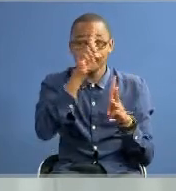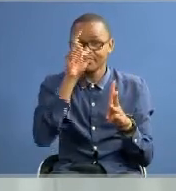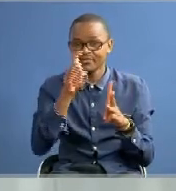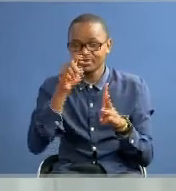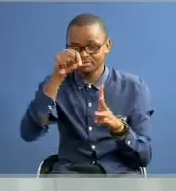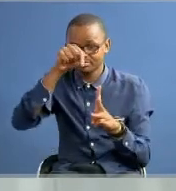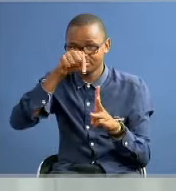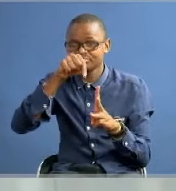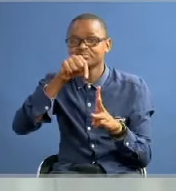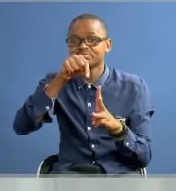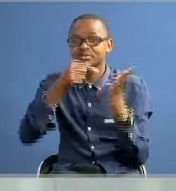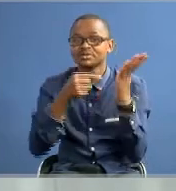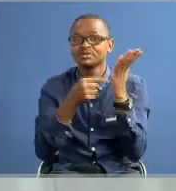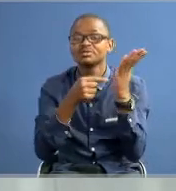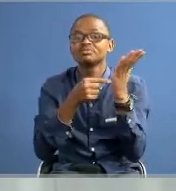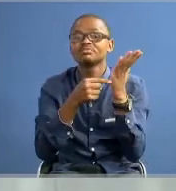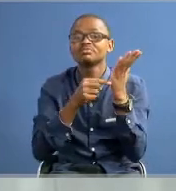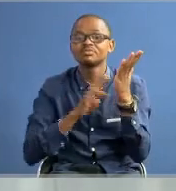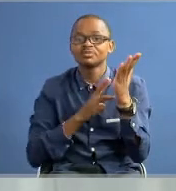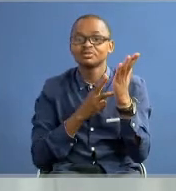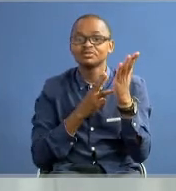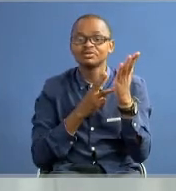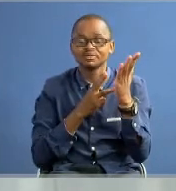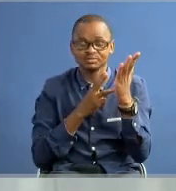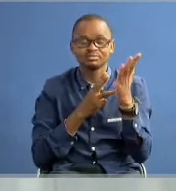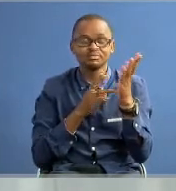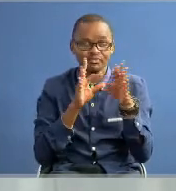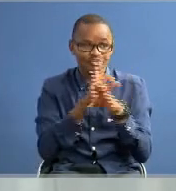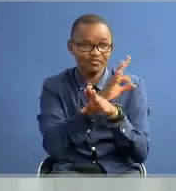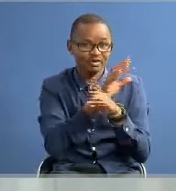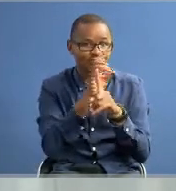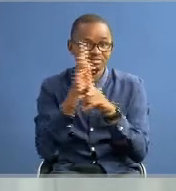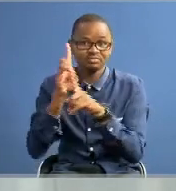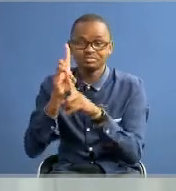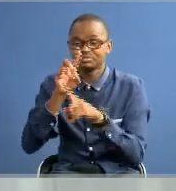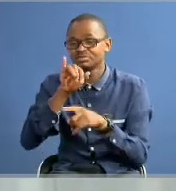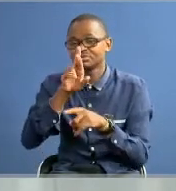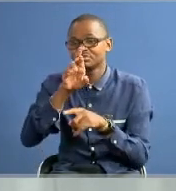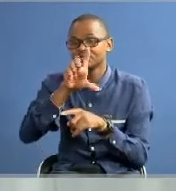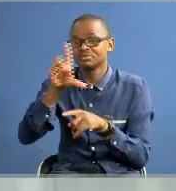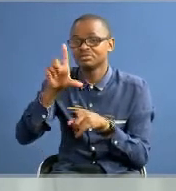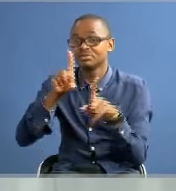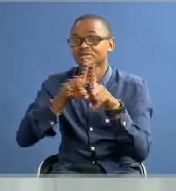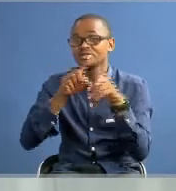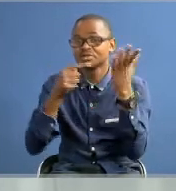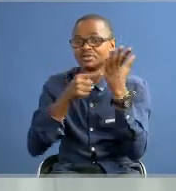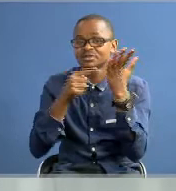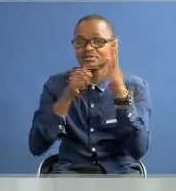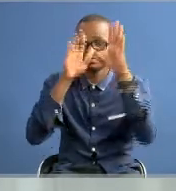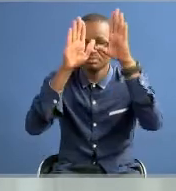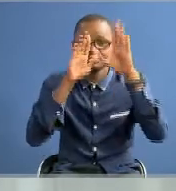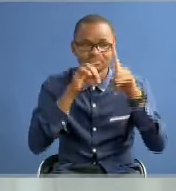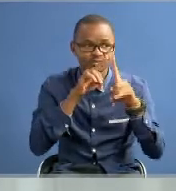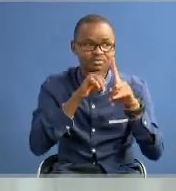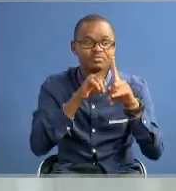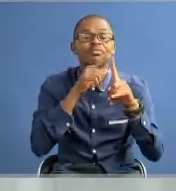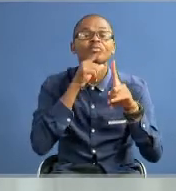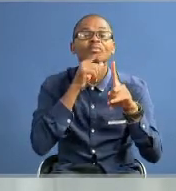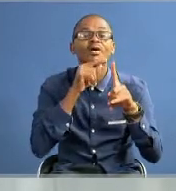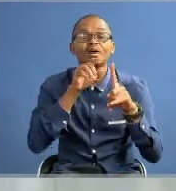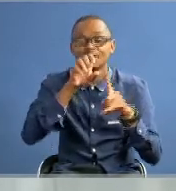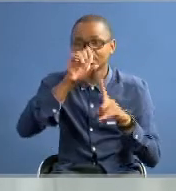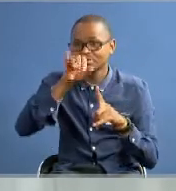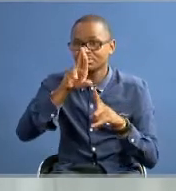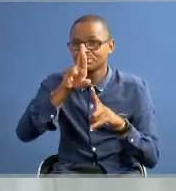Therefore, today on Matters Technology, we feature virtual reality technology and its importance to mankind.